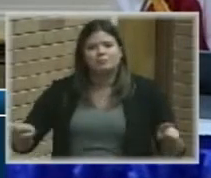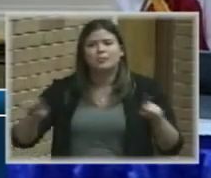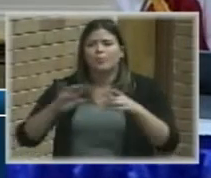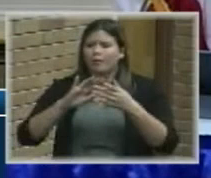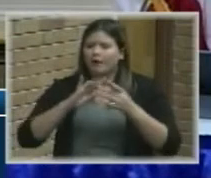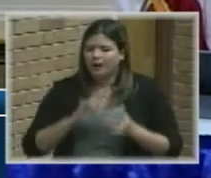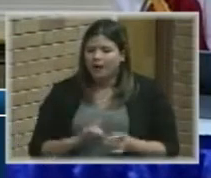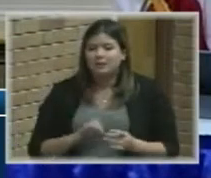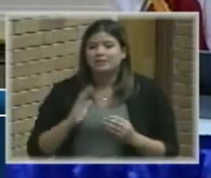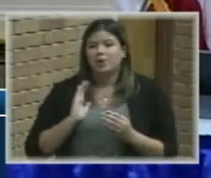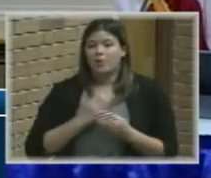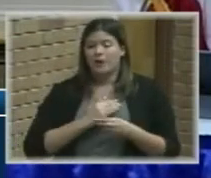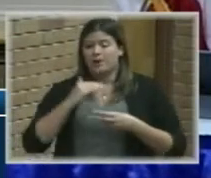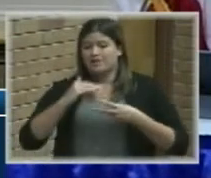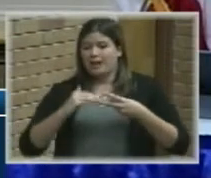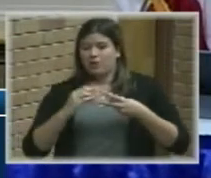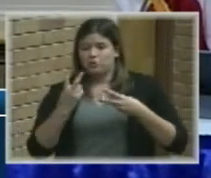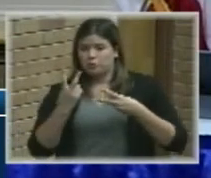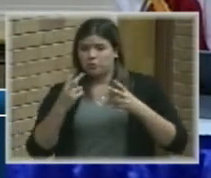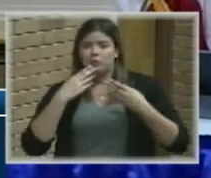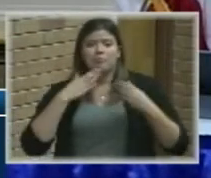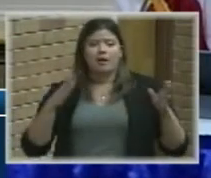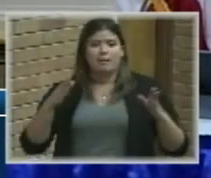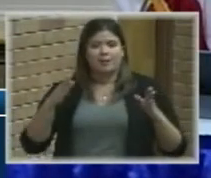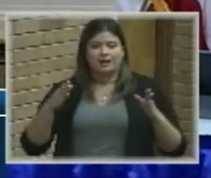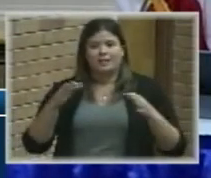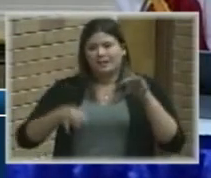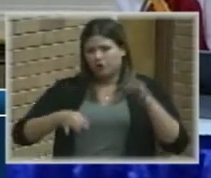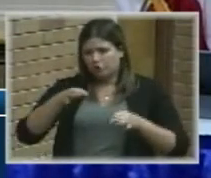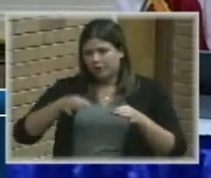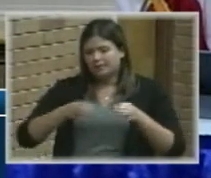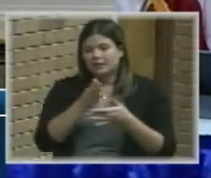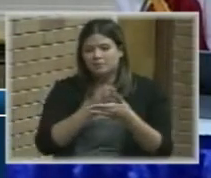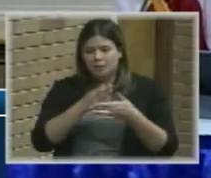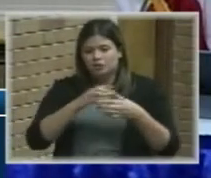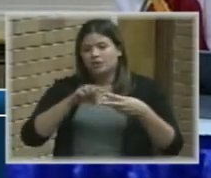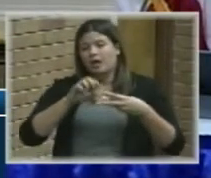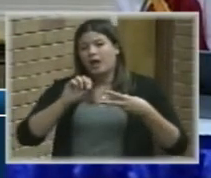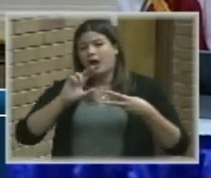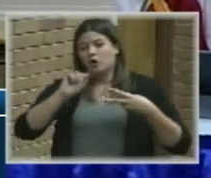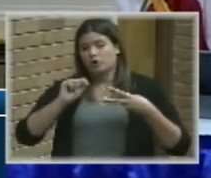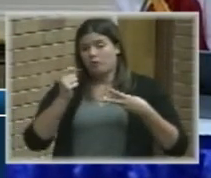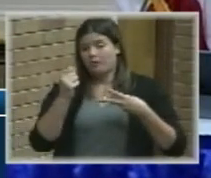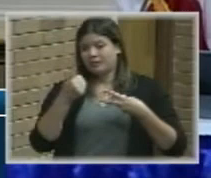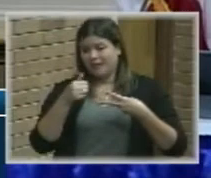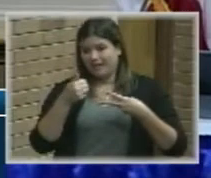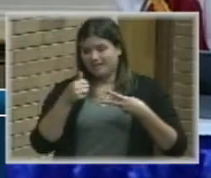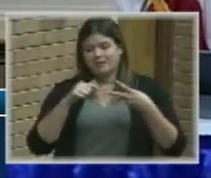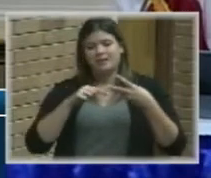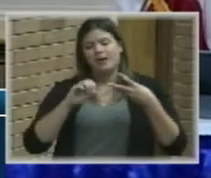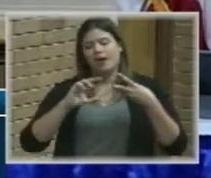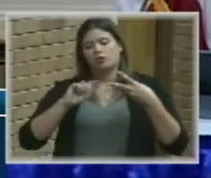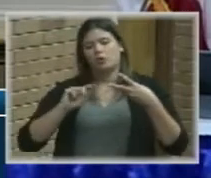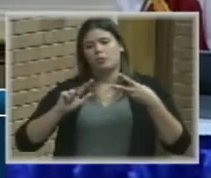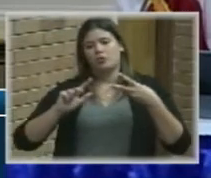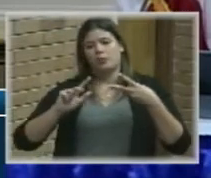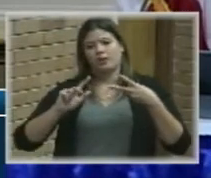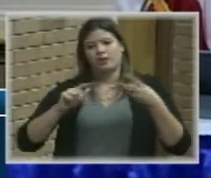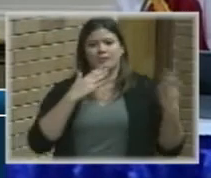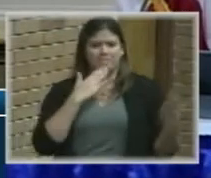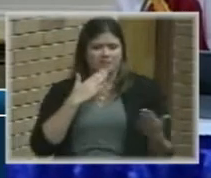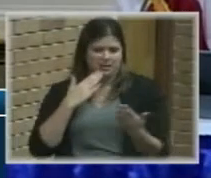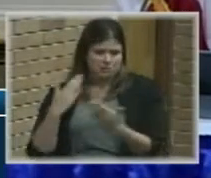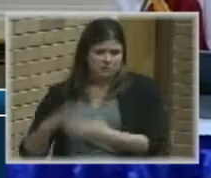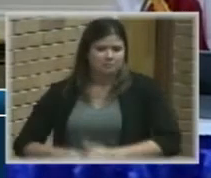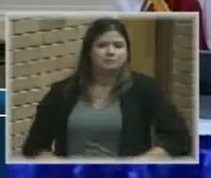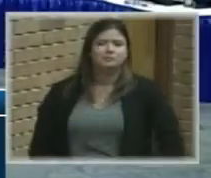two public hearings on the budget, October 10th and October 23rd. Thank you very much.